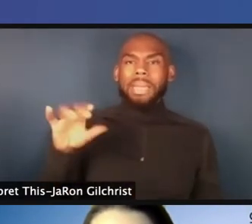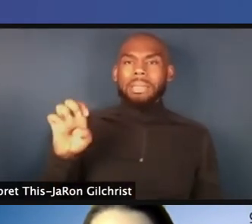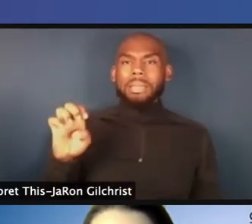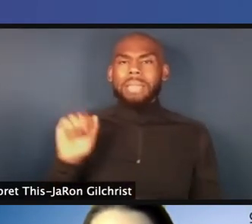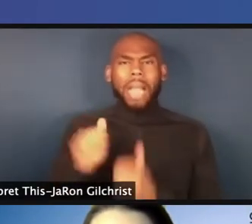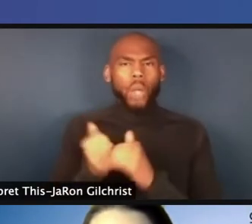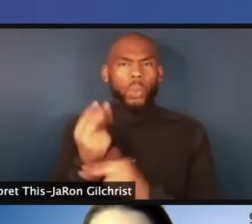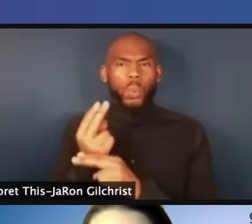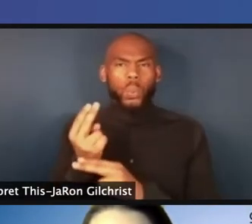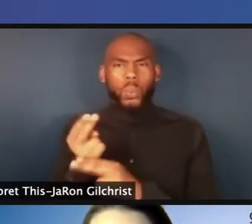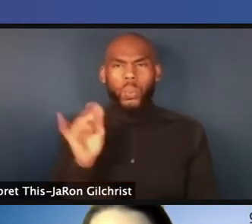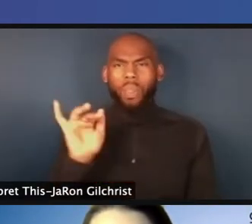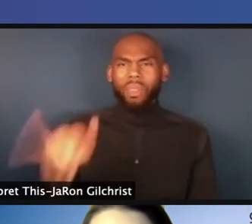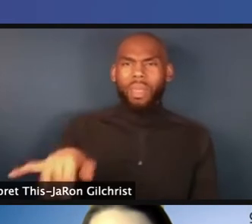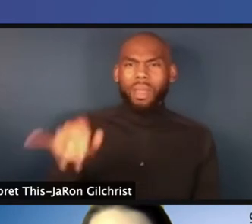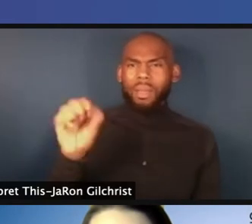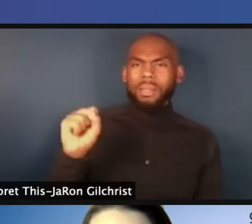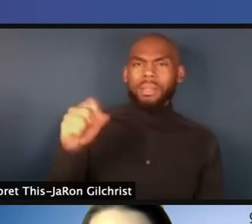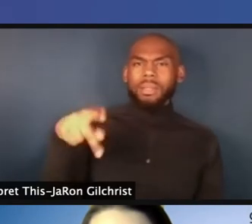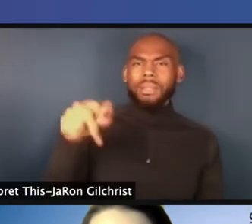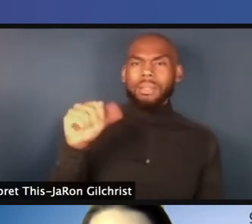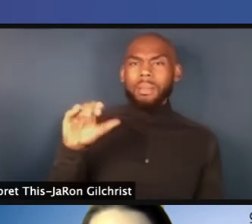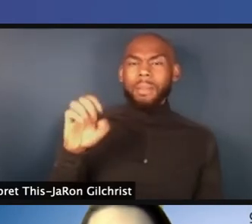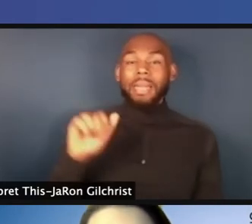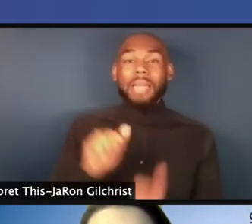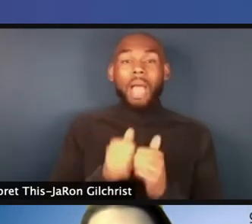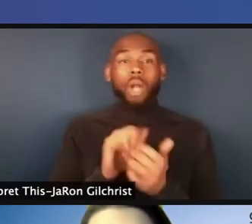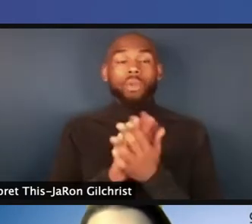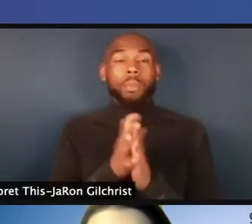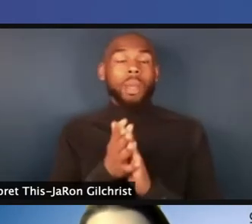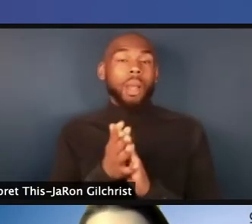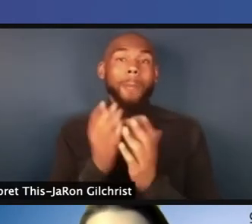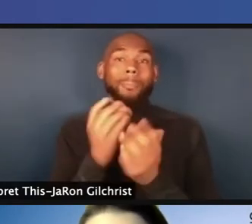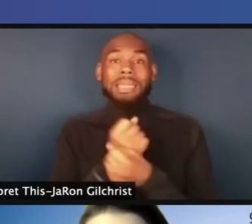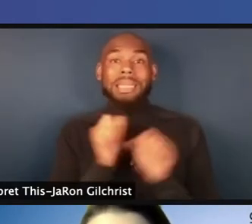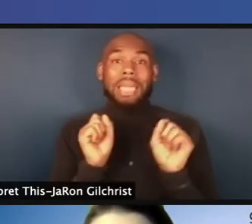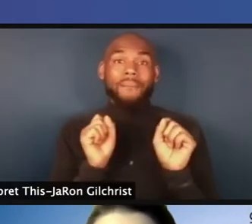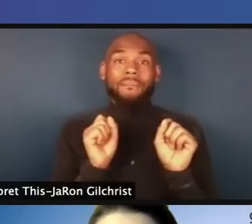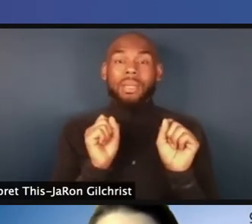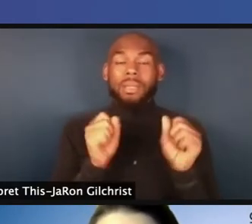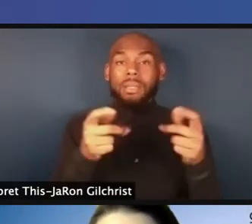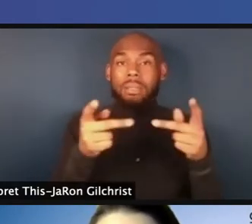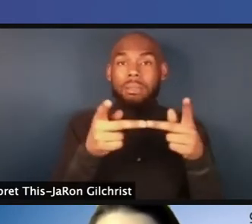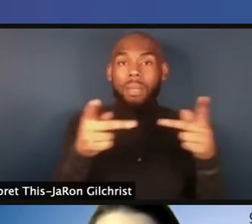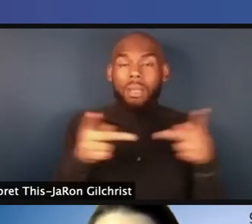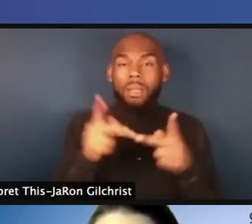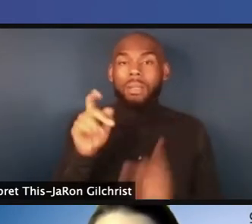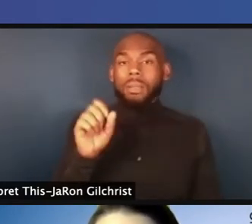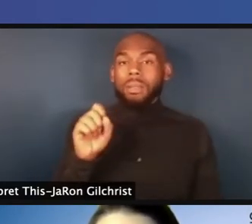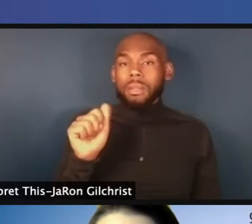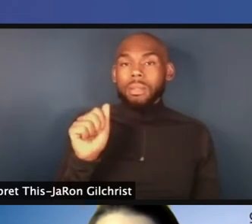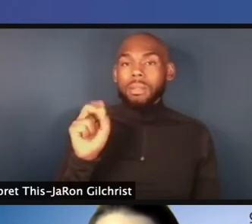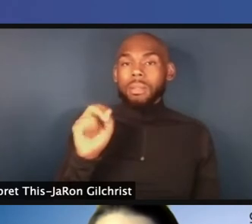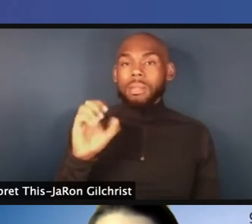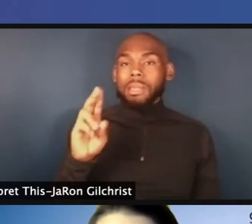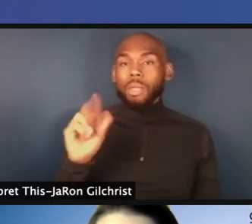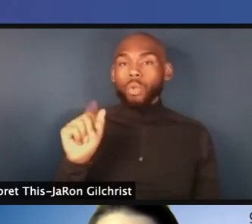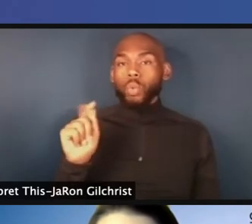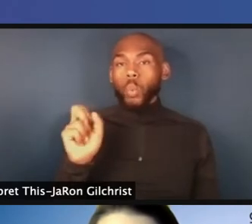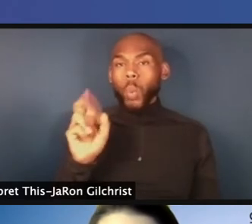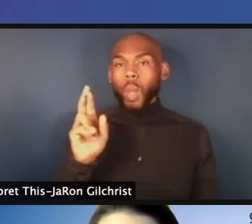know, how do you become a sanctuary space and create safety for folks? And I actually am curious, Ronnie, if you could talk a little bit about